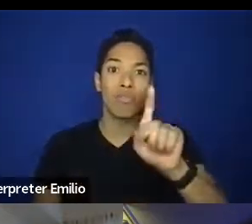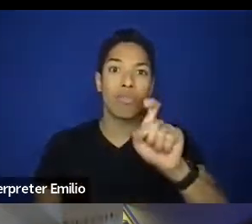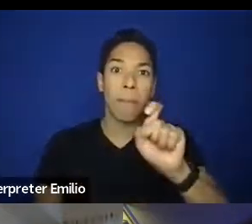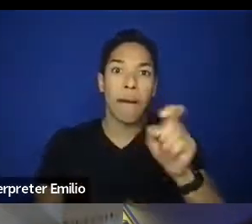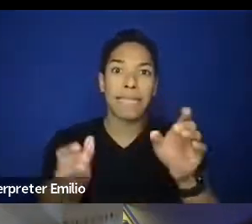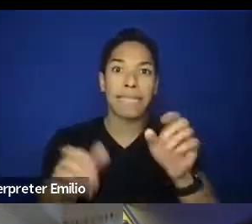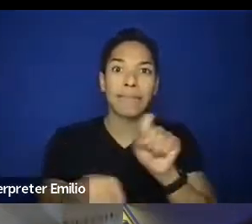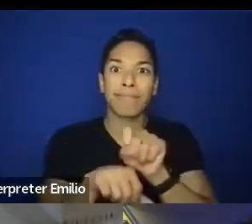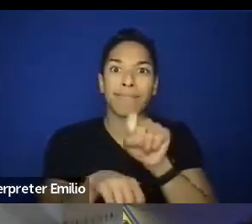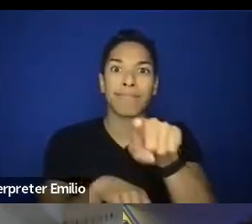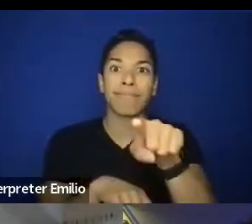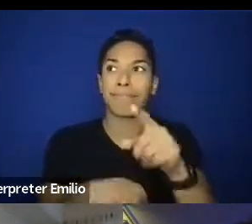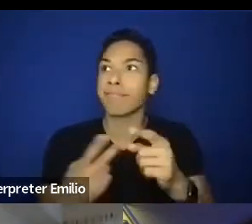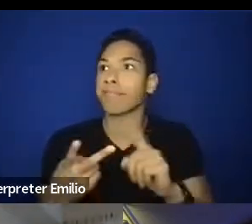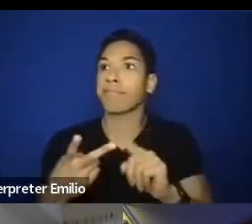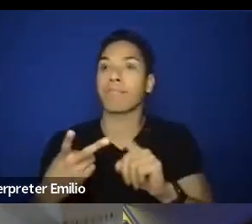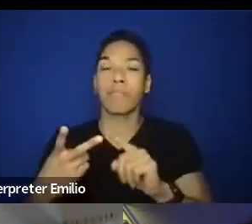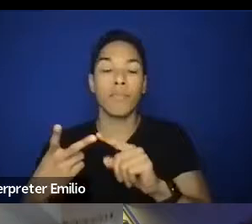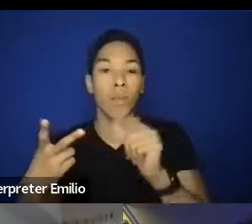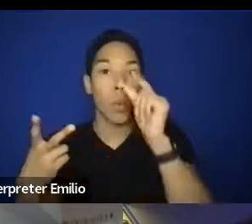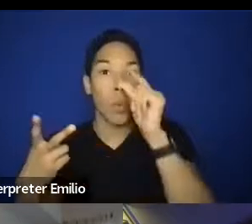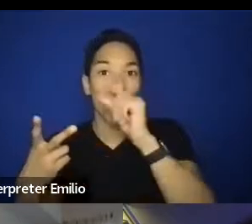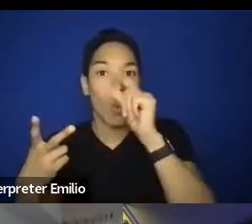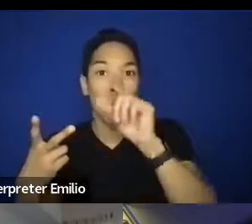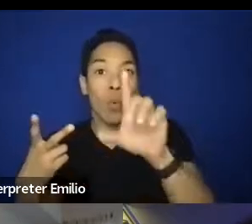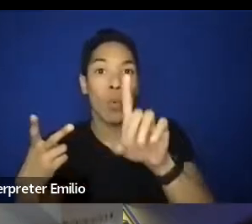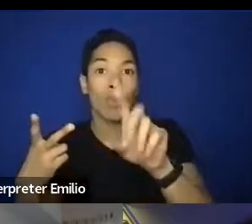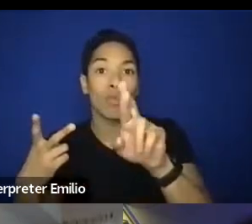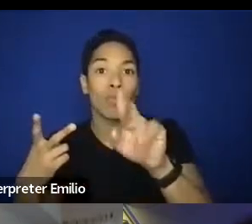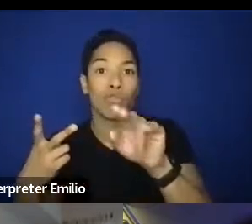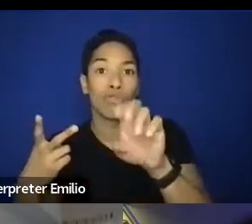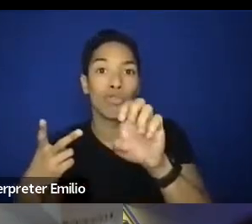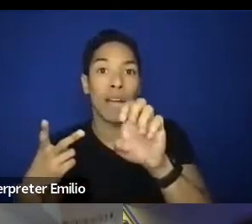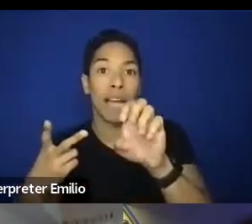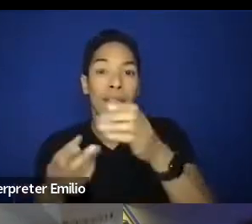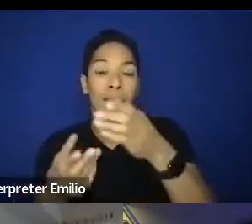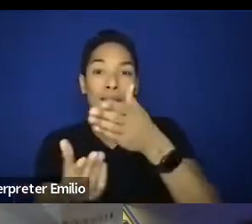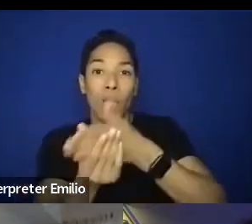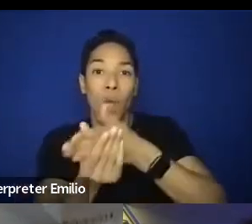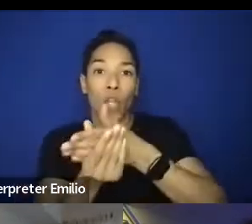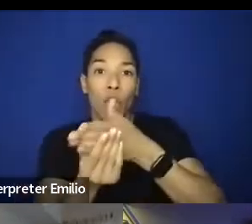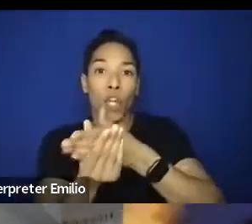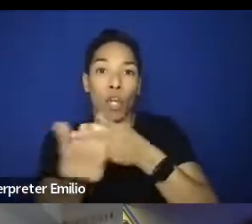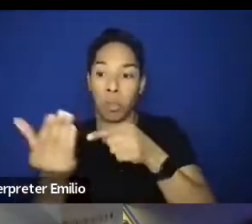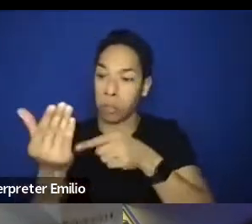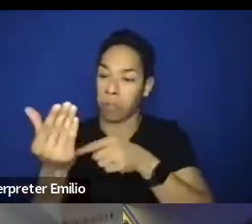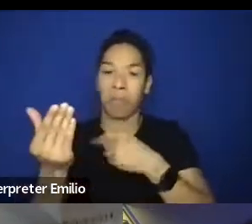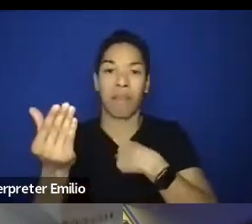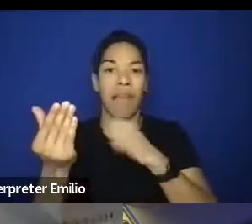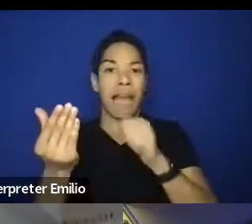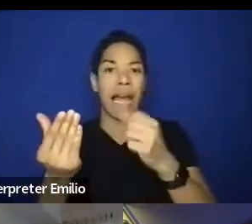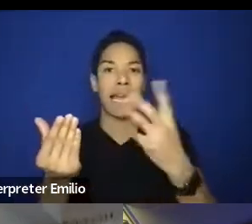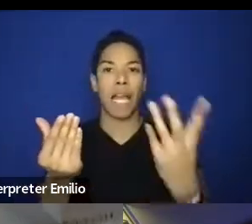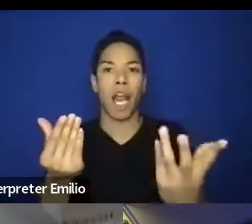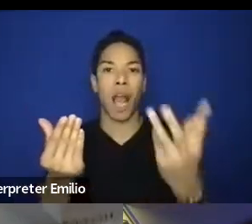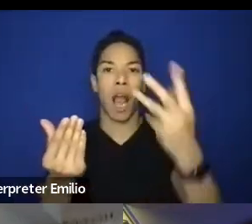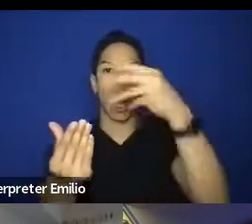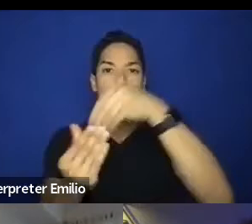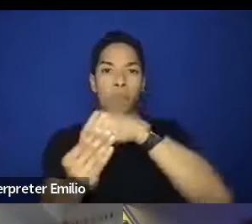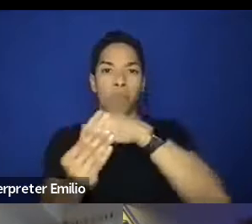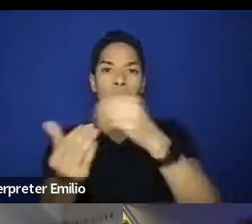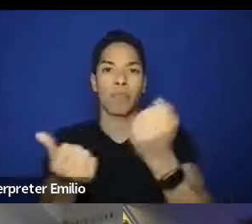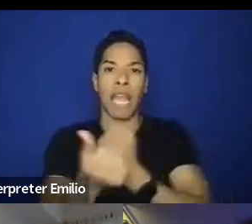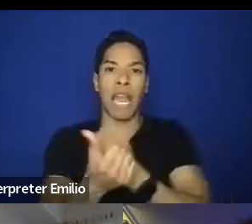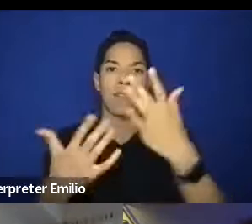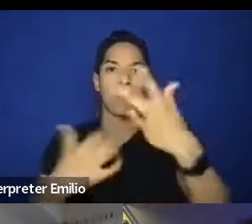Drive file folder, where I can have all the materials available